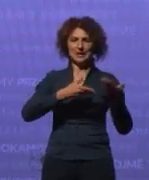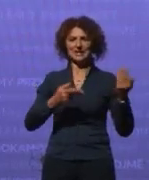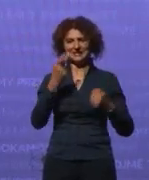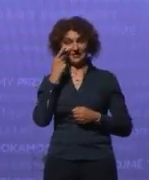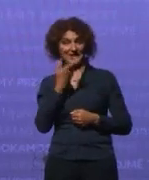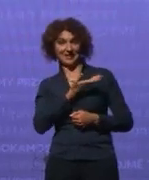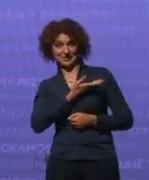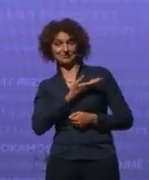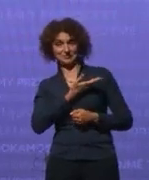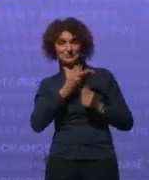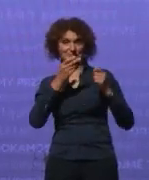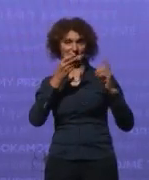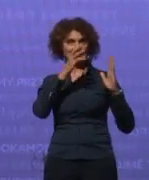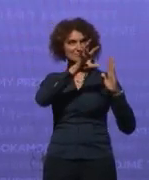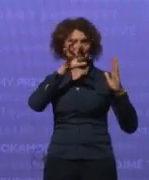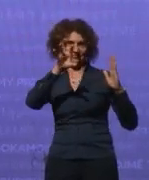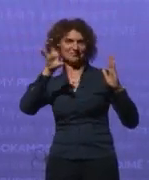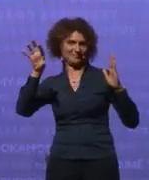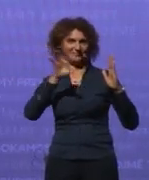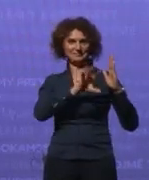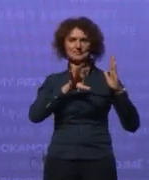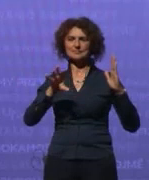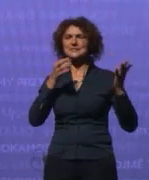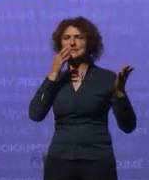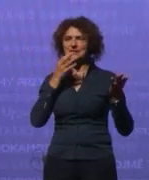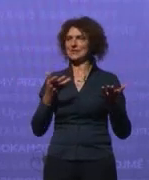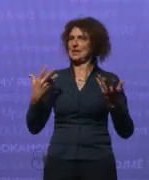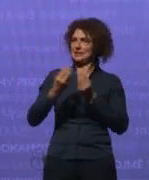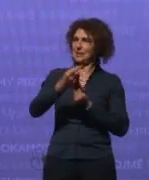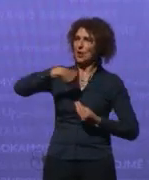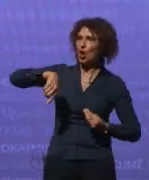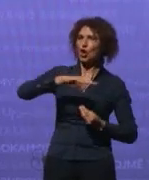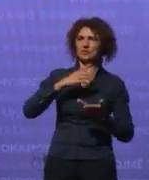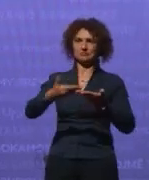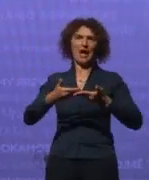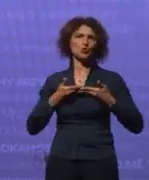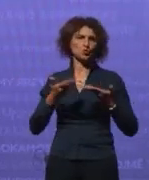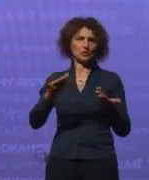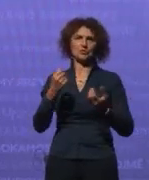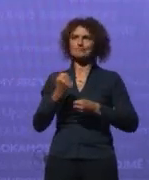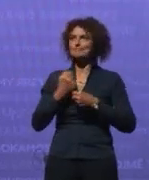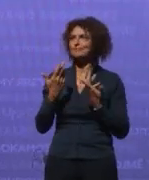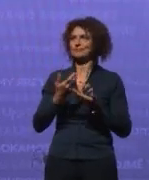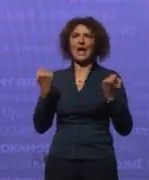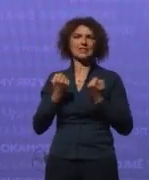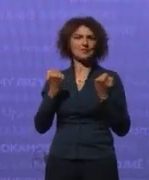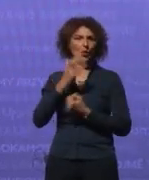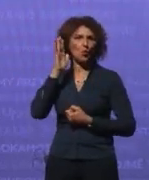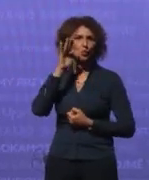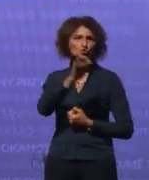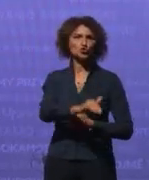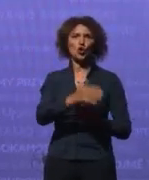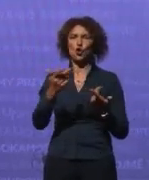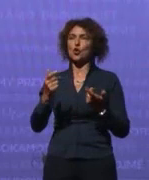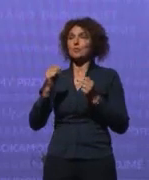activities, in elderly care, in child care, making us happy. And we would really,